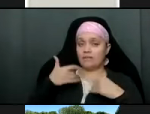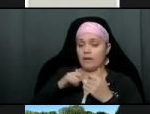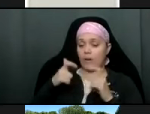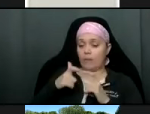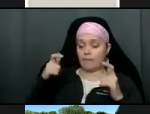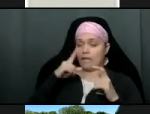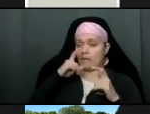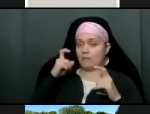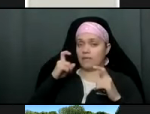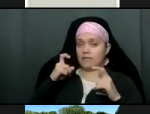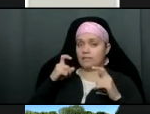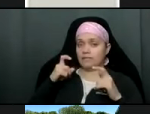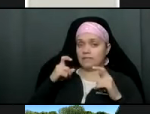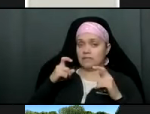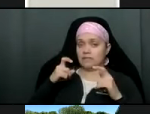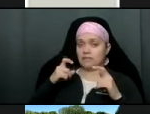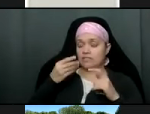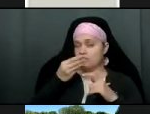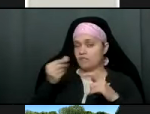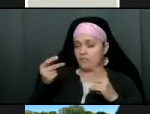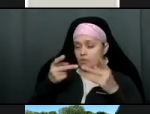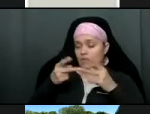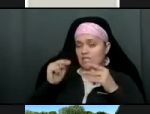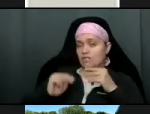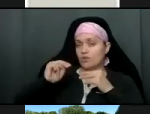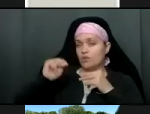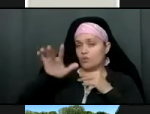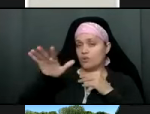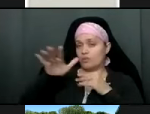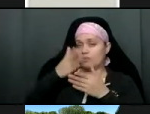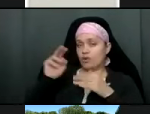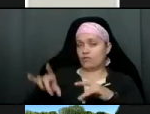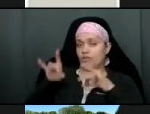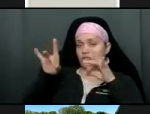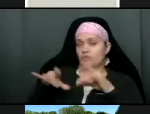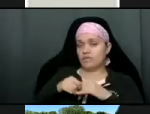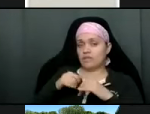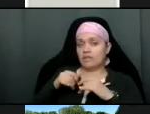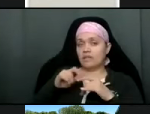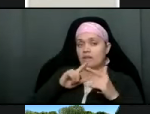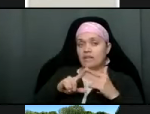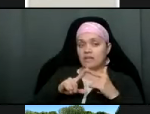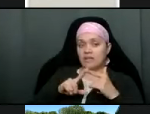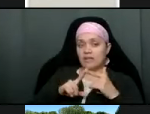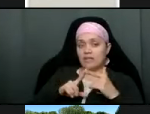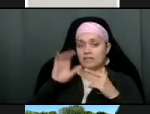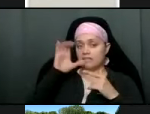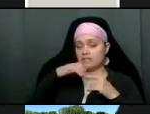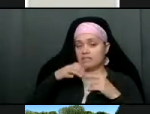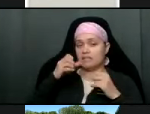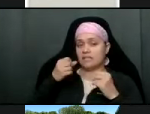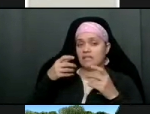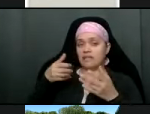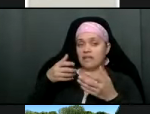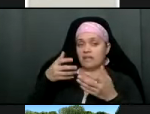it is because they're just on a few spots on the north side. An oddity is that they harvested a lot of